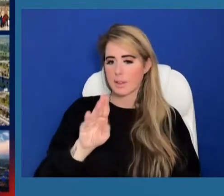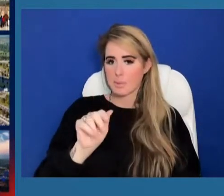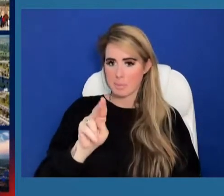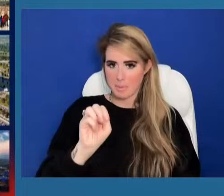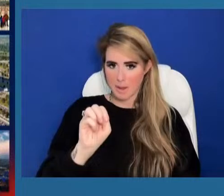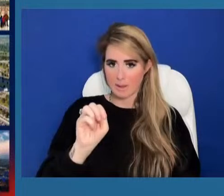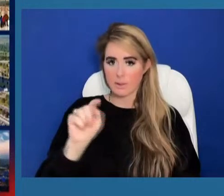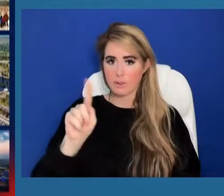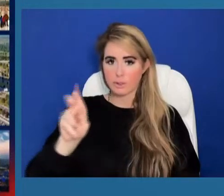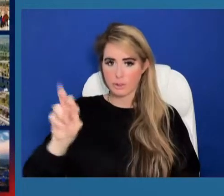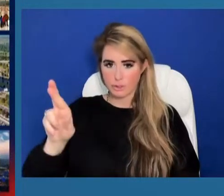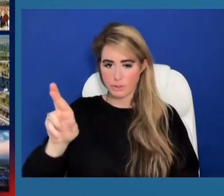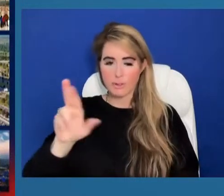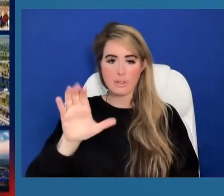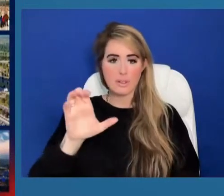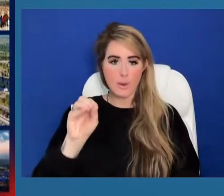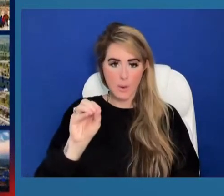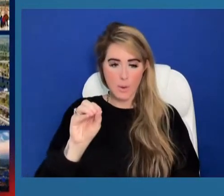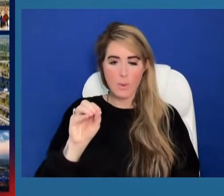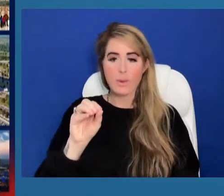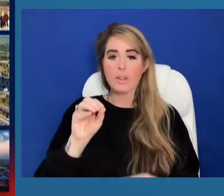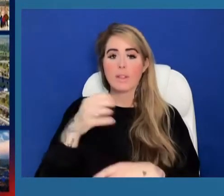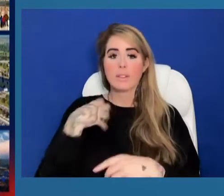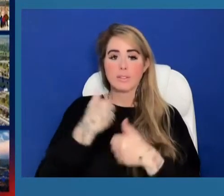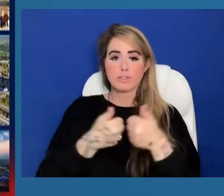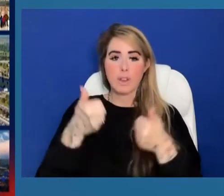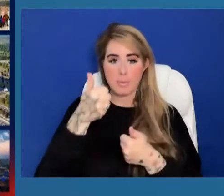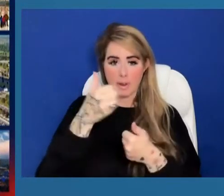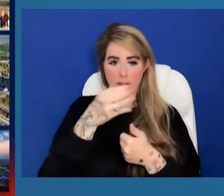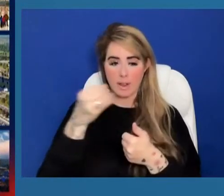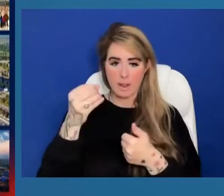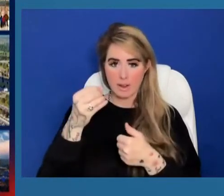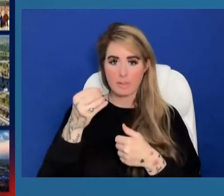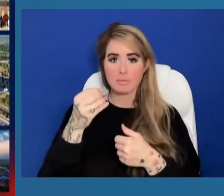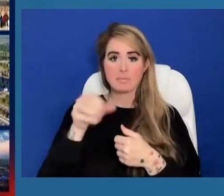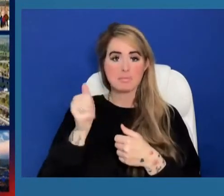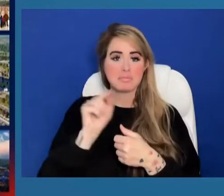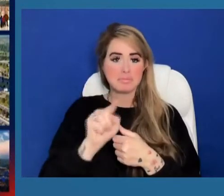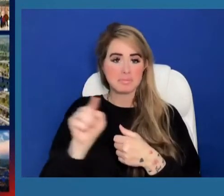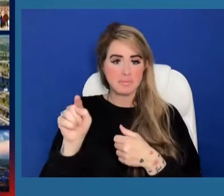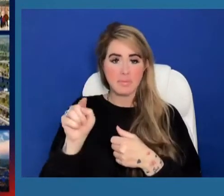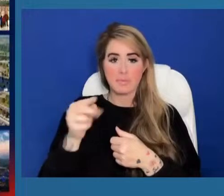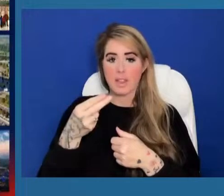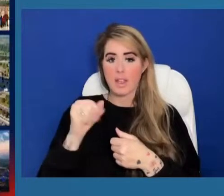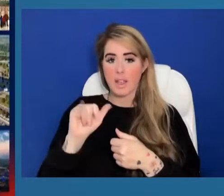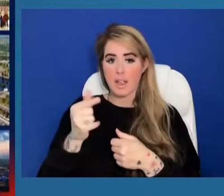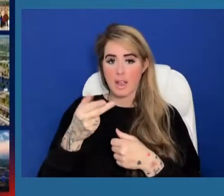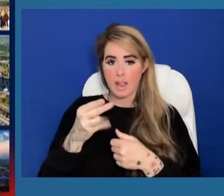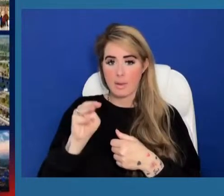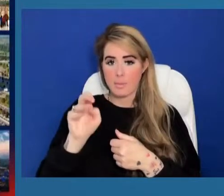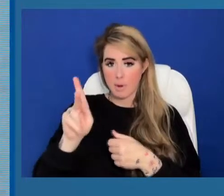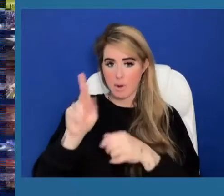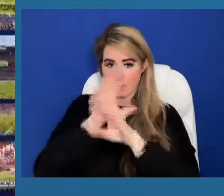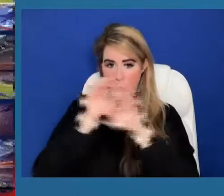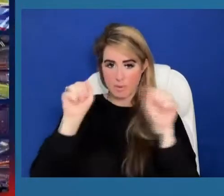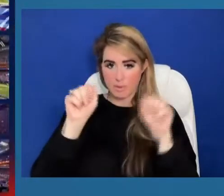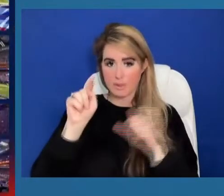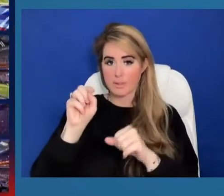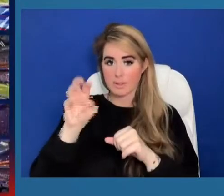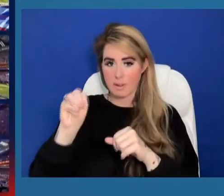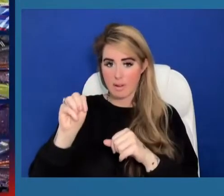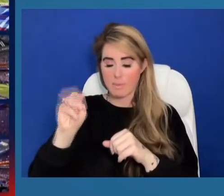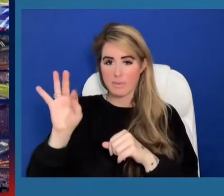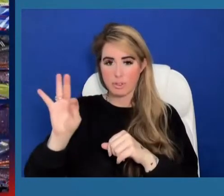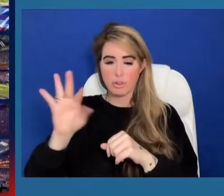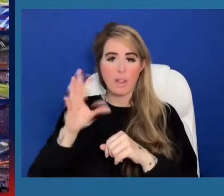Adam Jellin, Turner Chairman and CEO Peter Doverin, Highmark President Tom Fitzpatrick, leadership